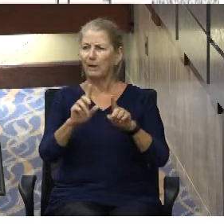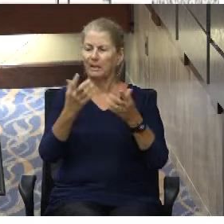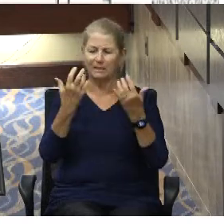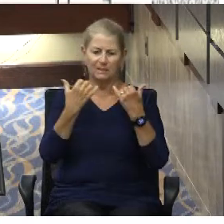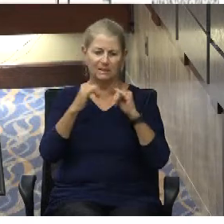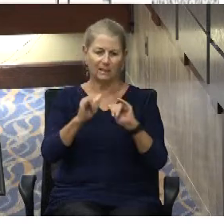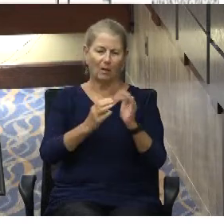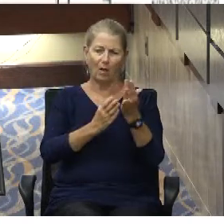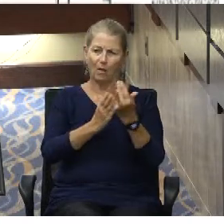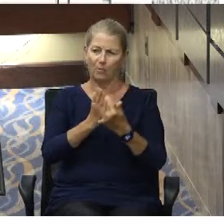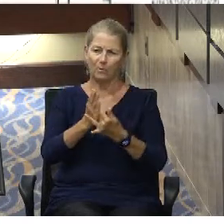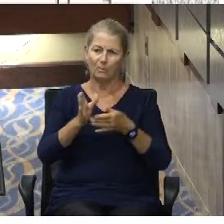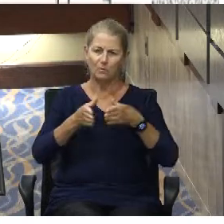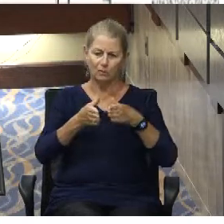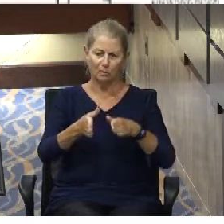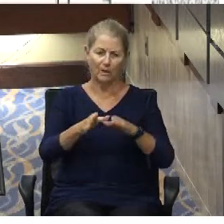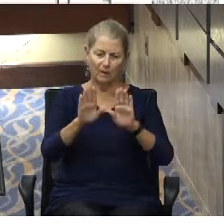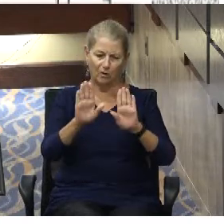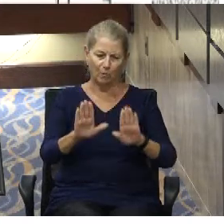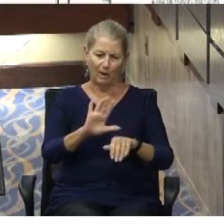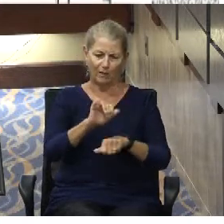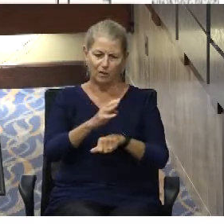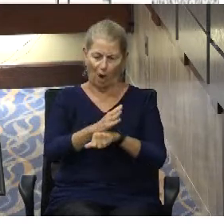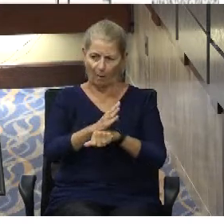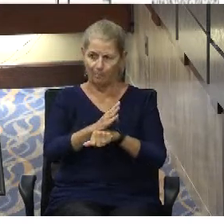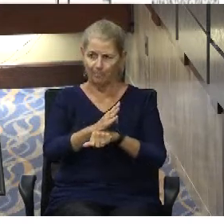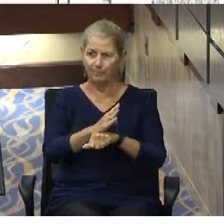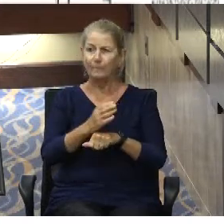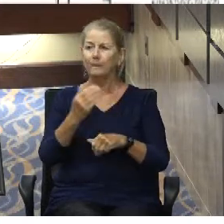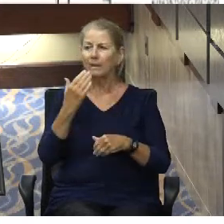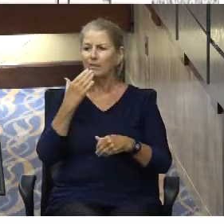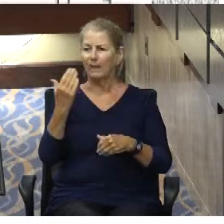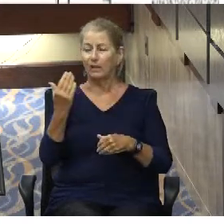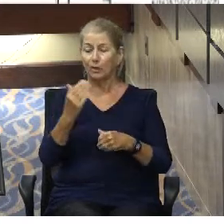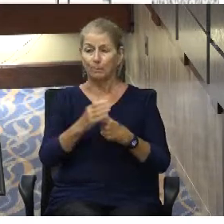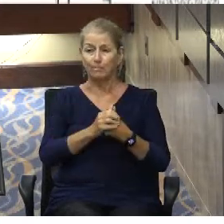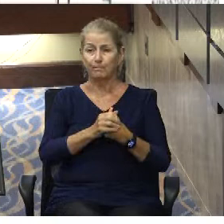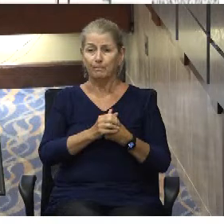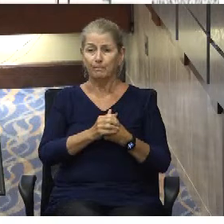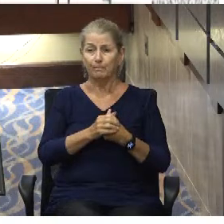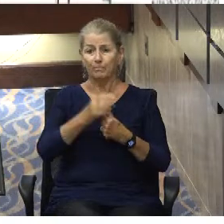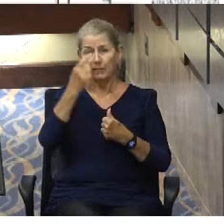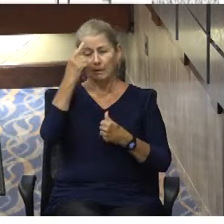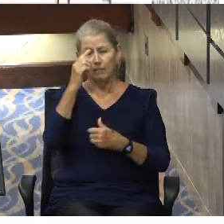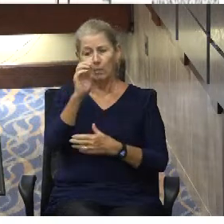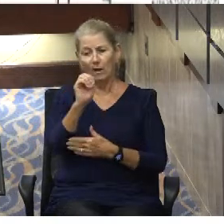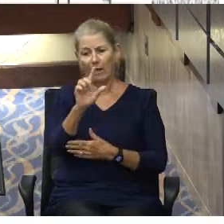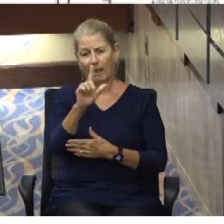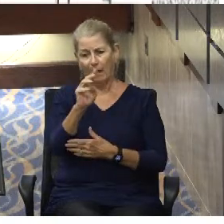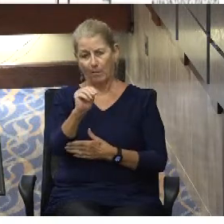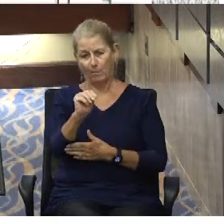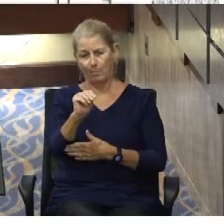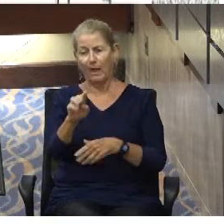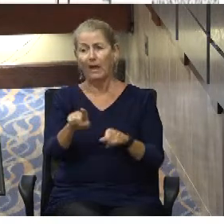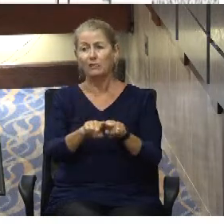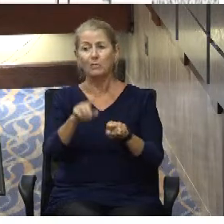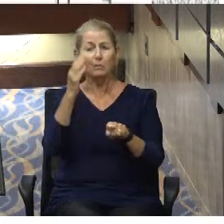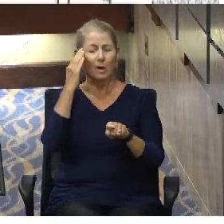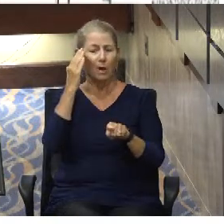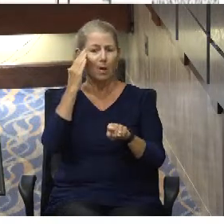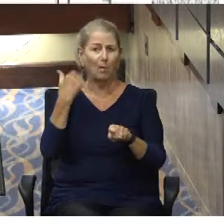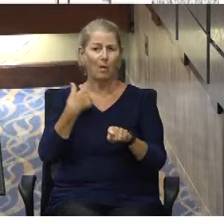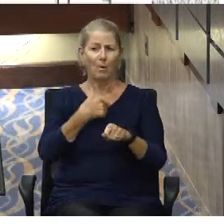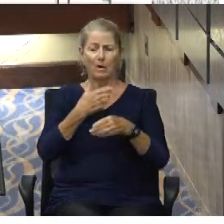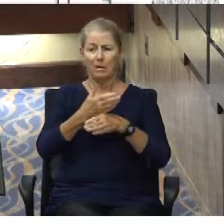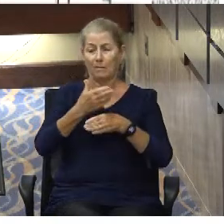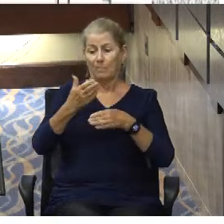so I think y'all did a great job with Washington. Thank you. For Elm, as you know, we're complete with the